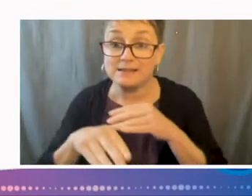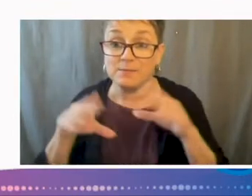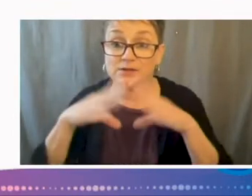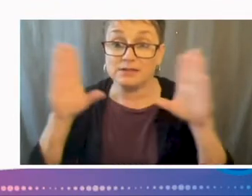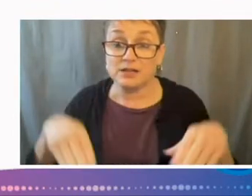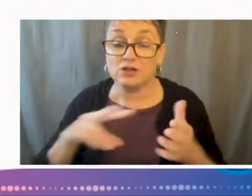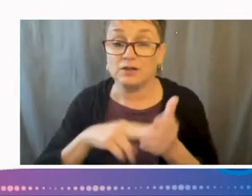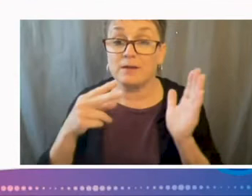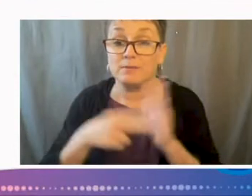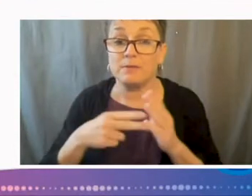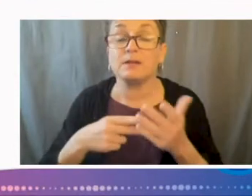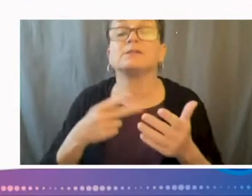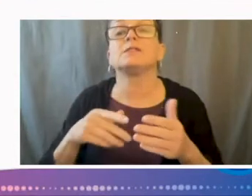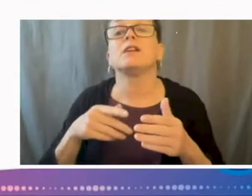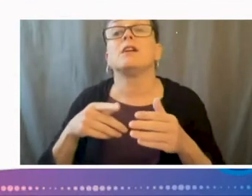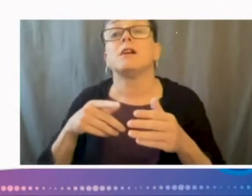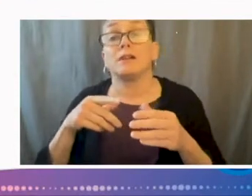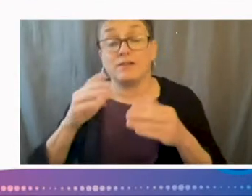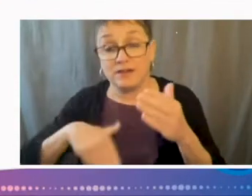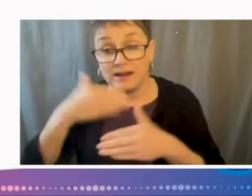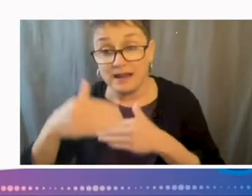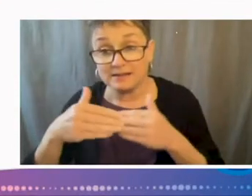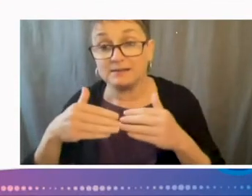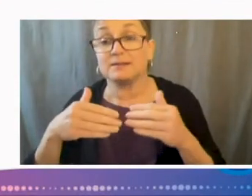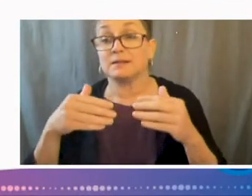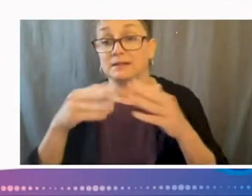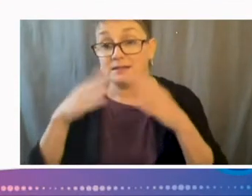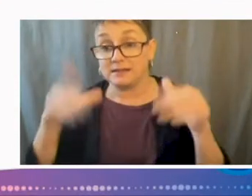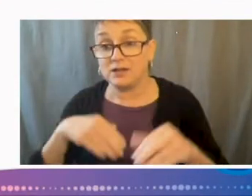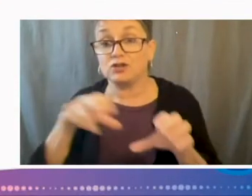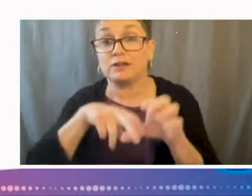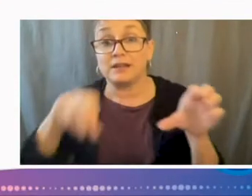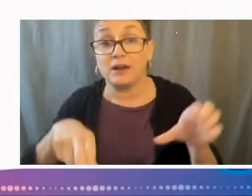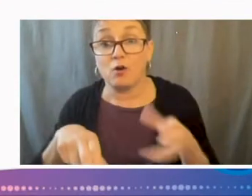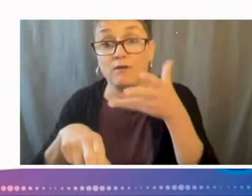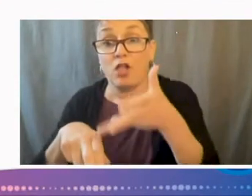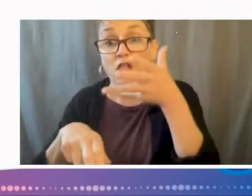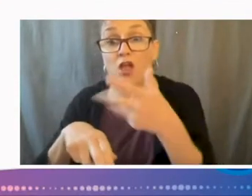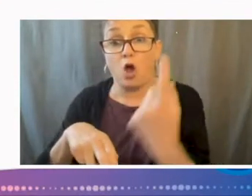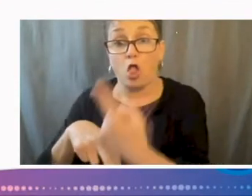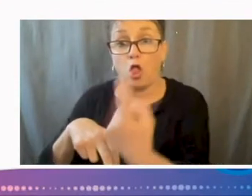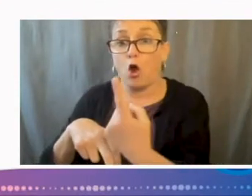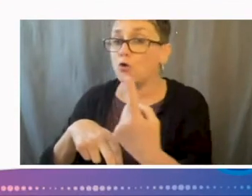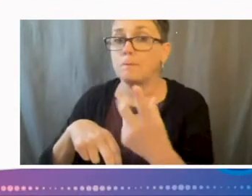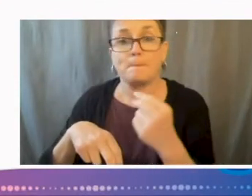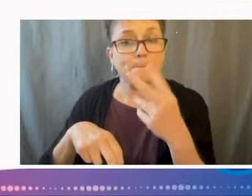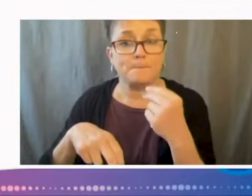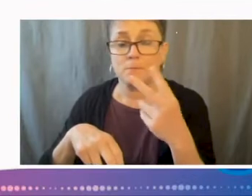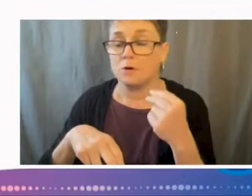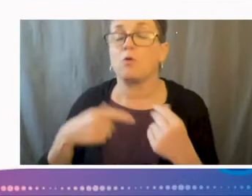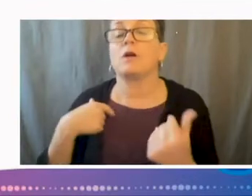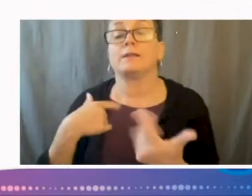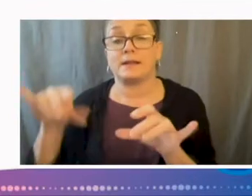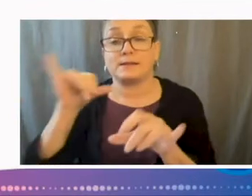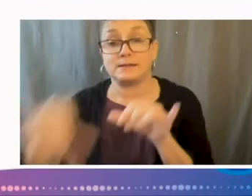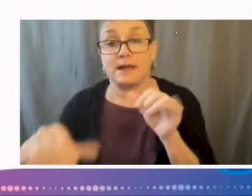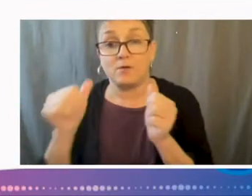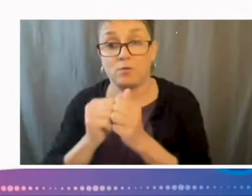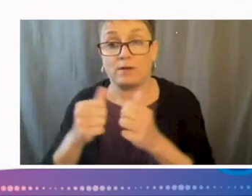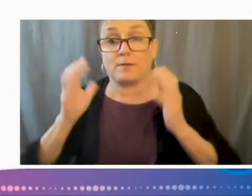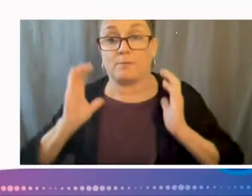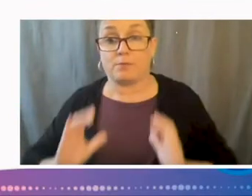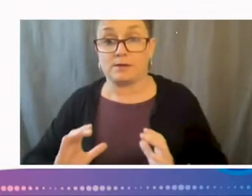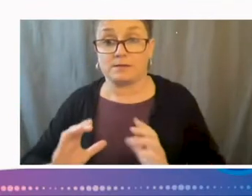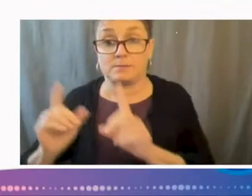there as long as there are more than two crew members. The crew member must remain with the passenger once arriving at the station to ensure that the customer